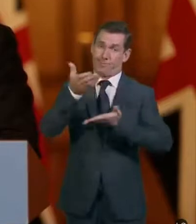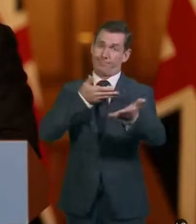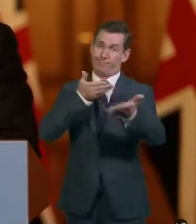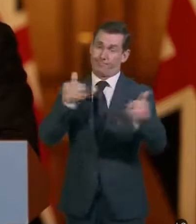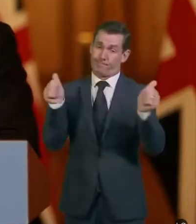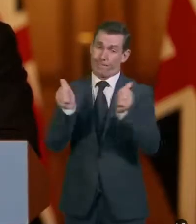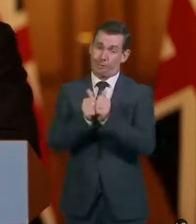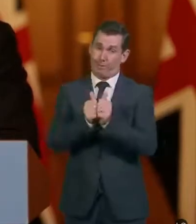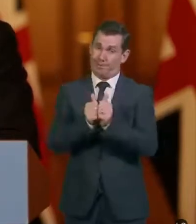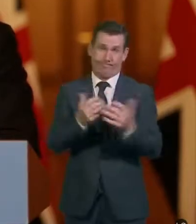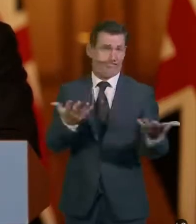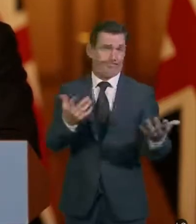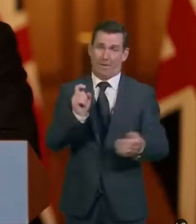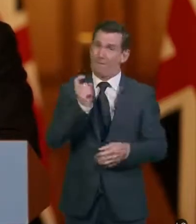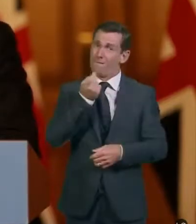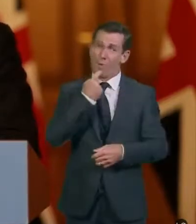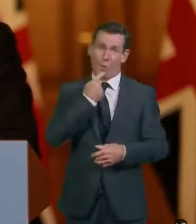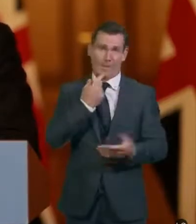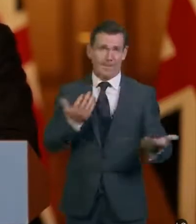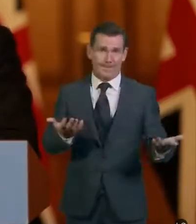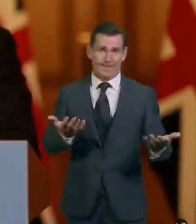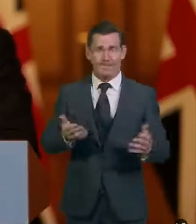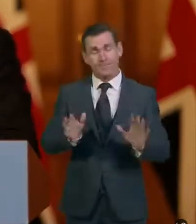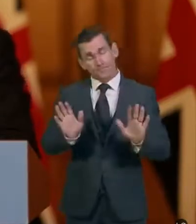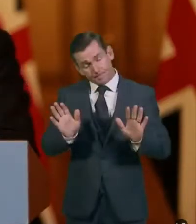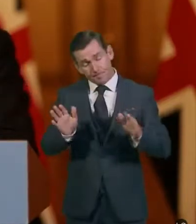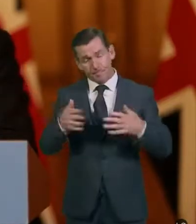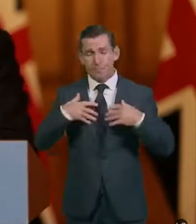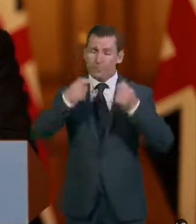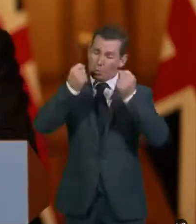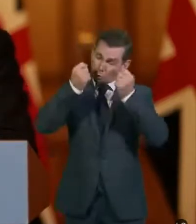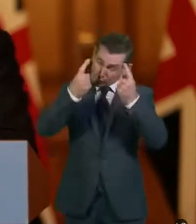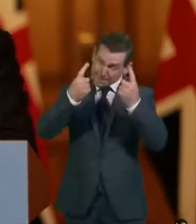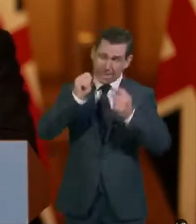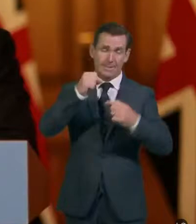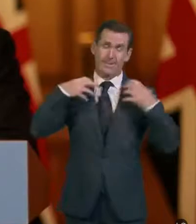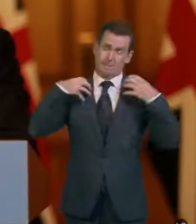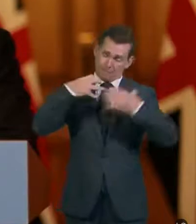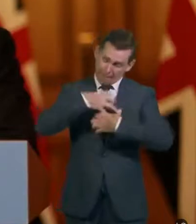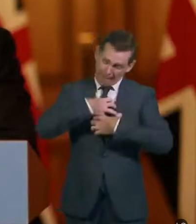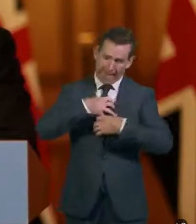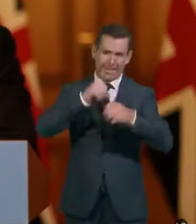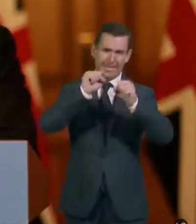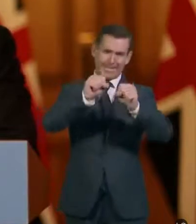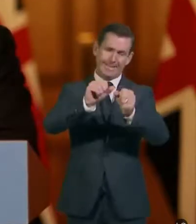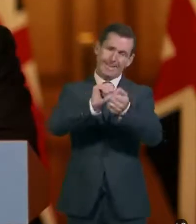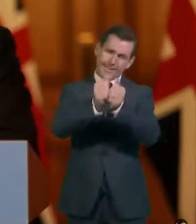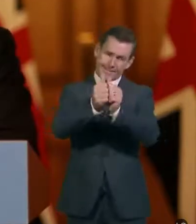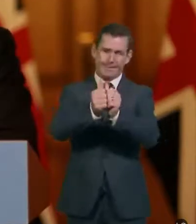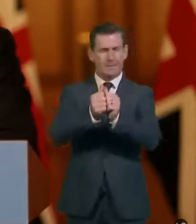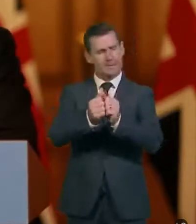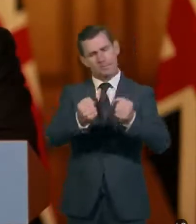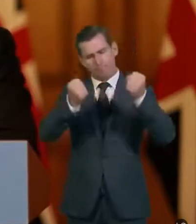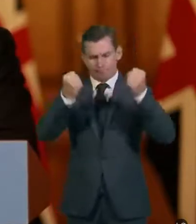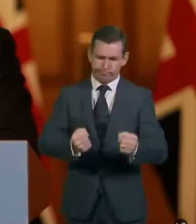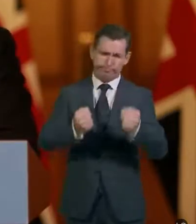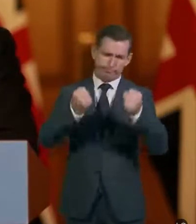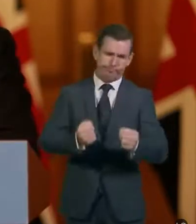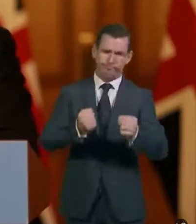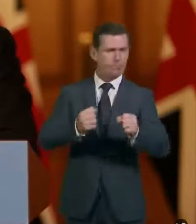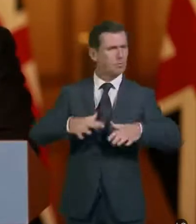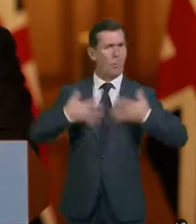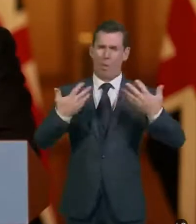understand the reluctance of the mayor and his colleagues to take Manchester into the very high alert level.